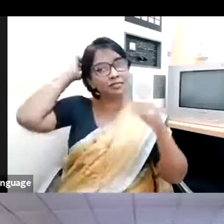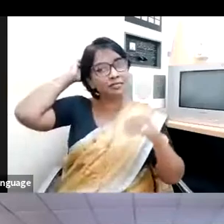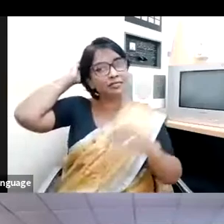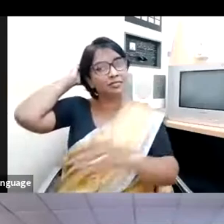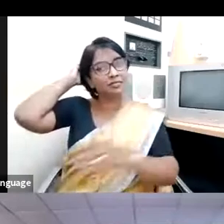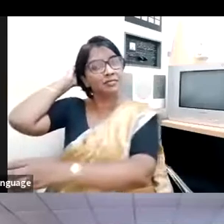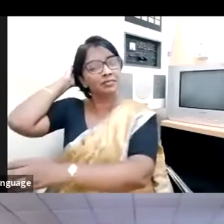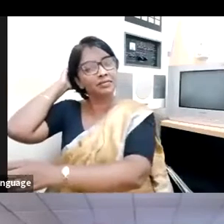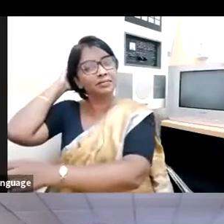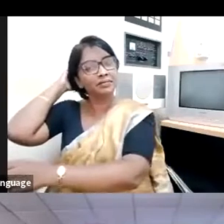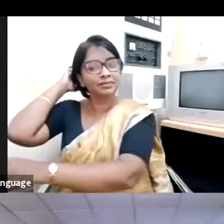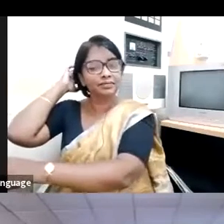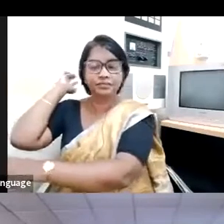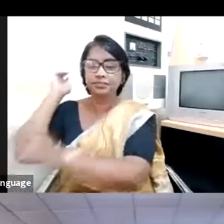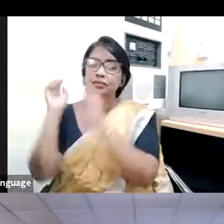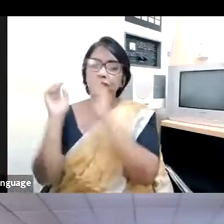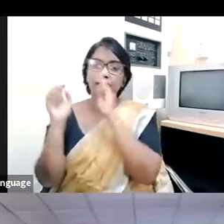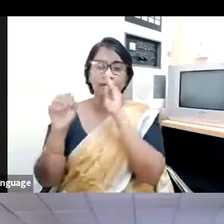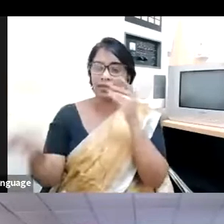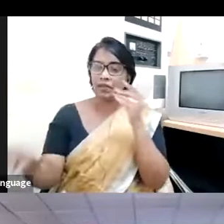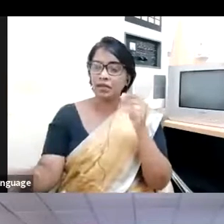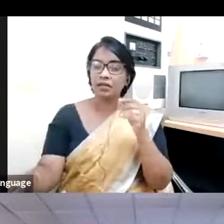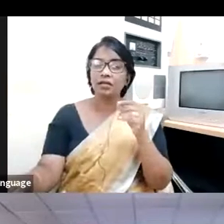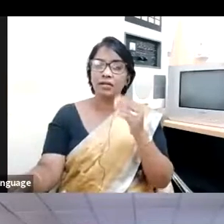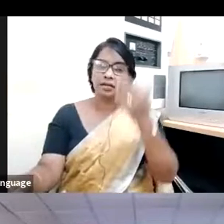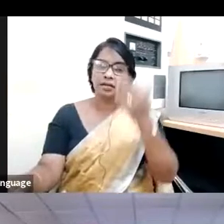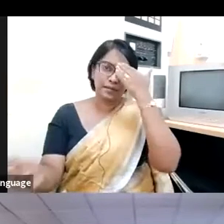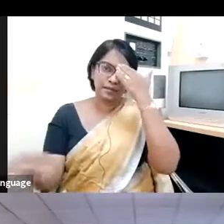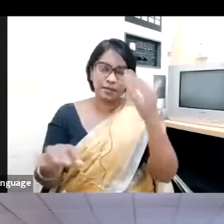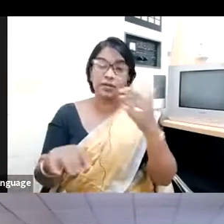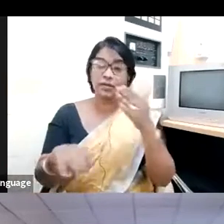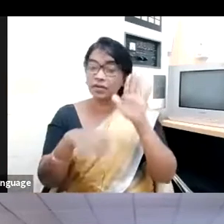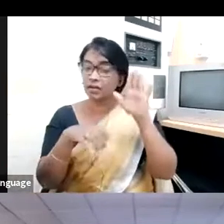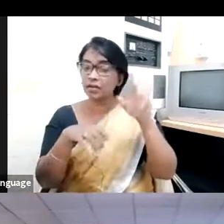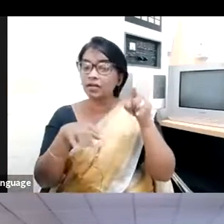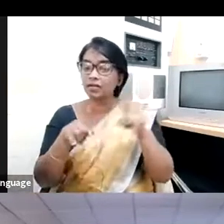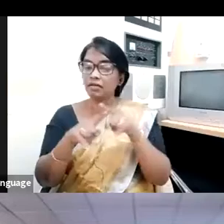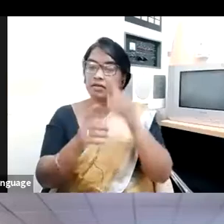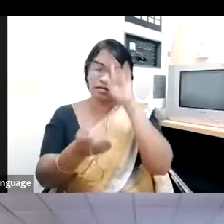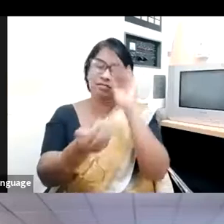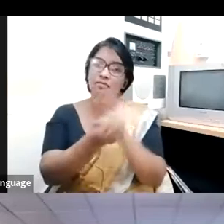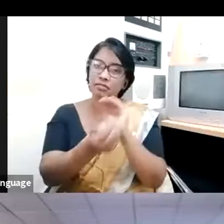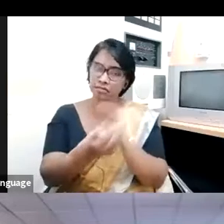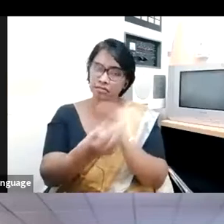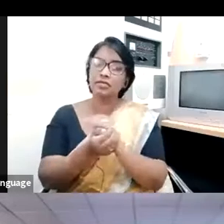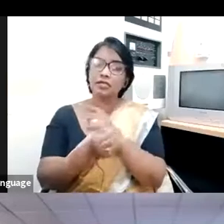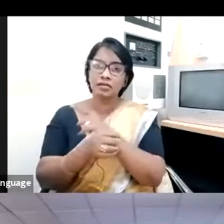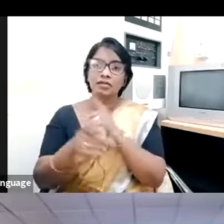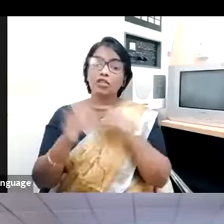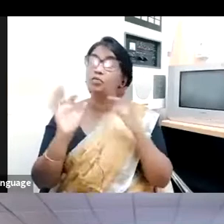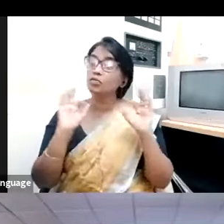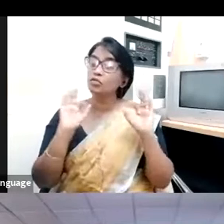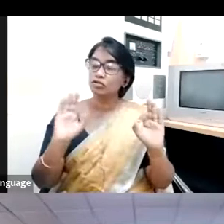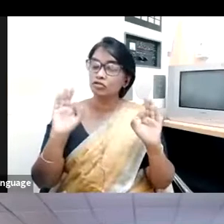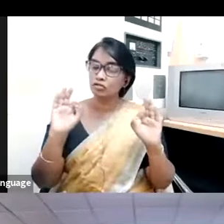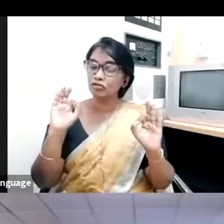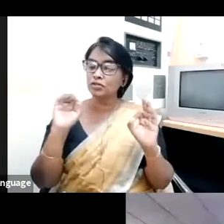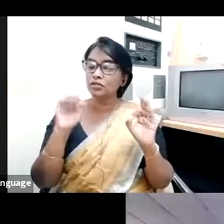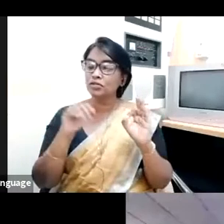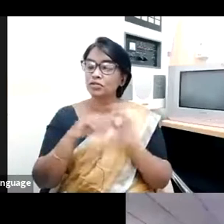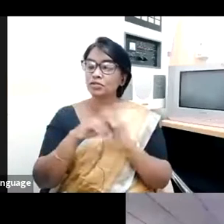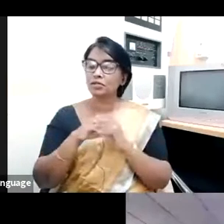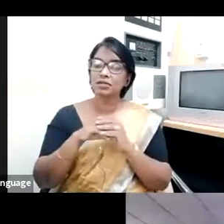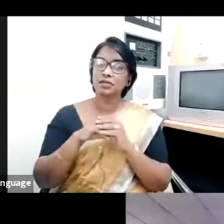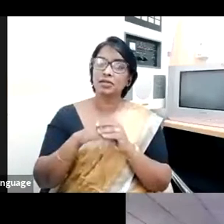say, please make sure that we are ready to conserve what we